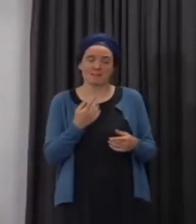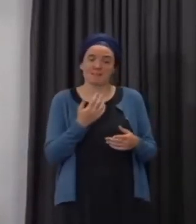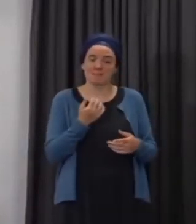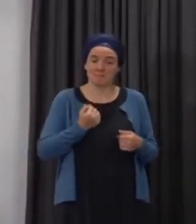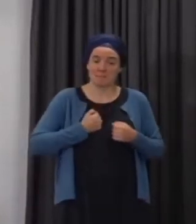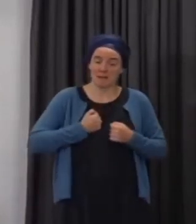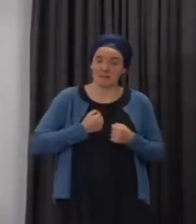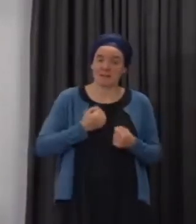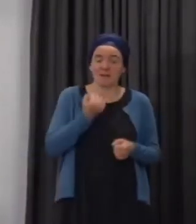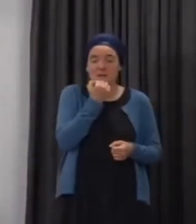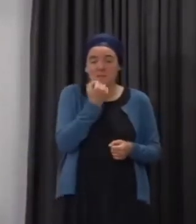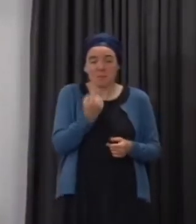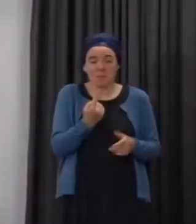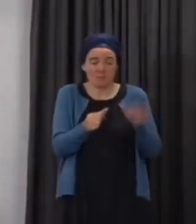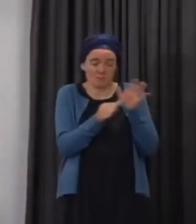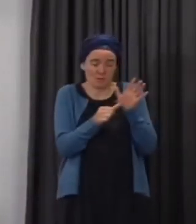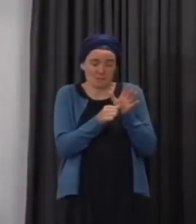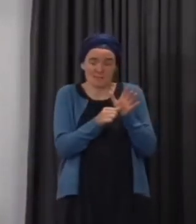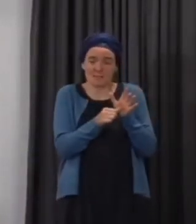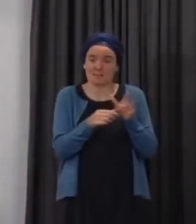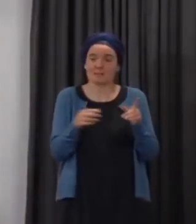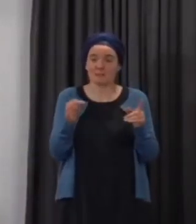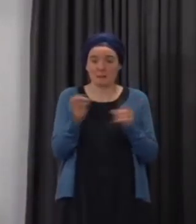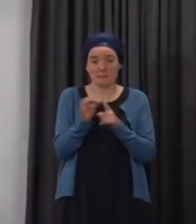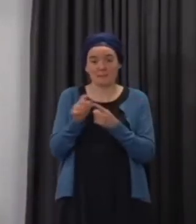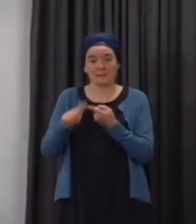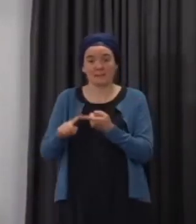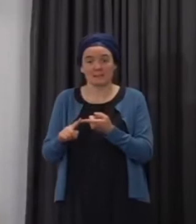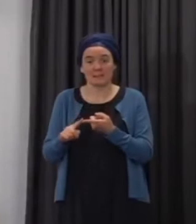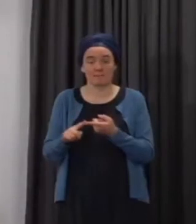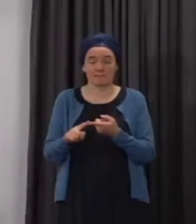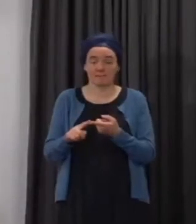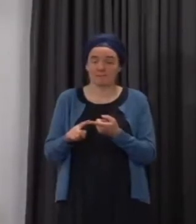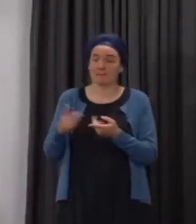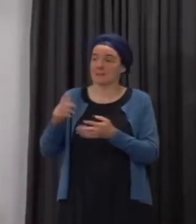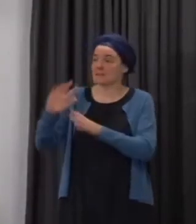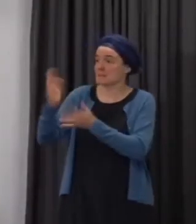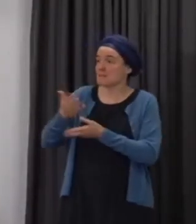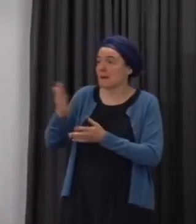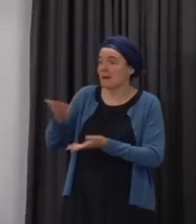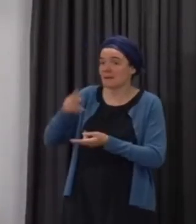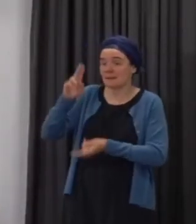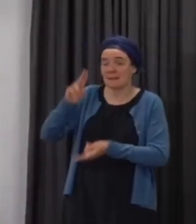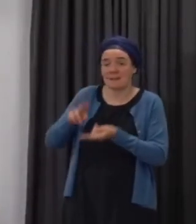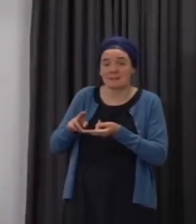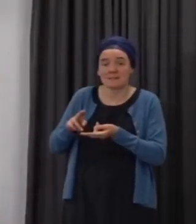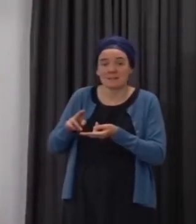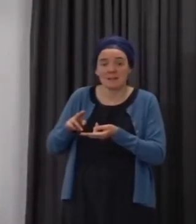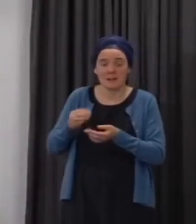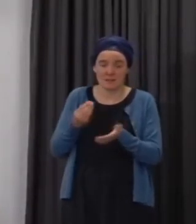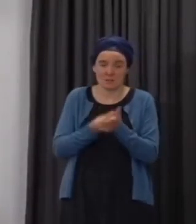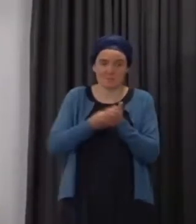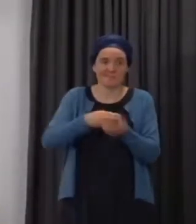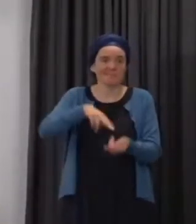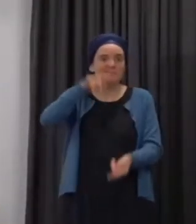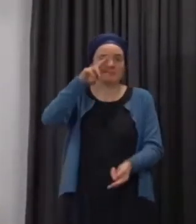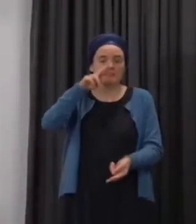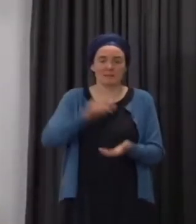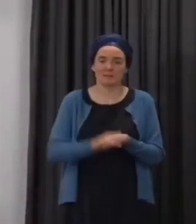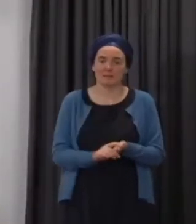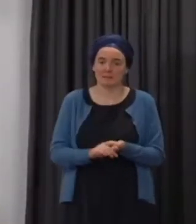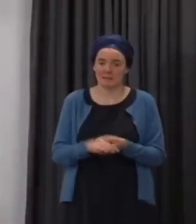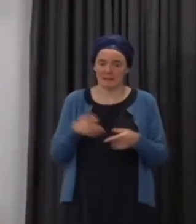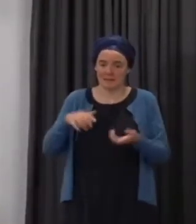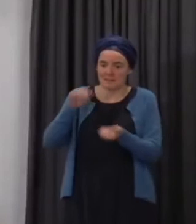supply had reduced and the cost had gone up. And we did have a couple of items where we only had about a week or so's left, a stock left here